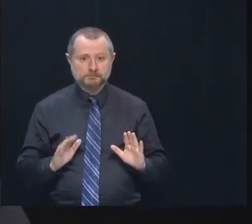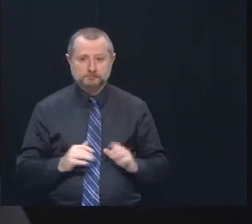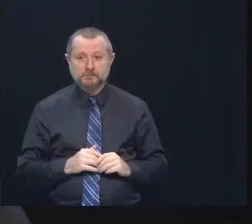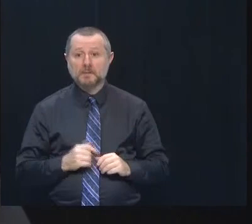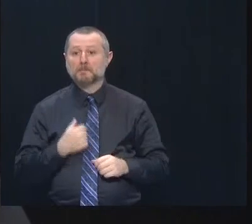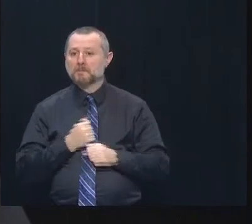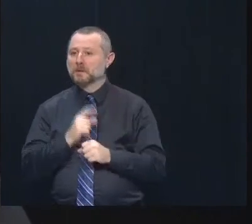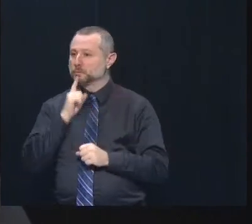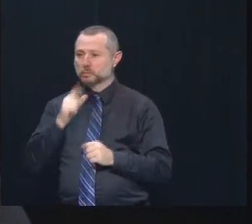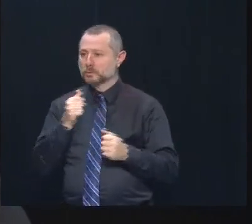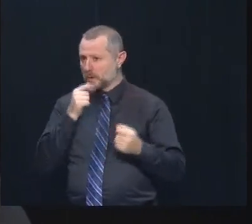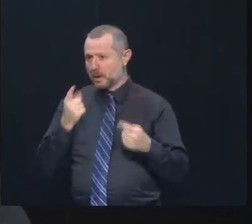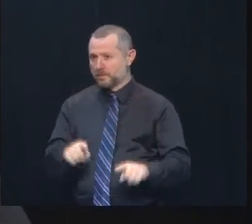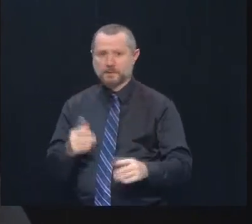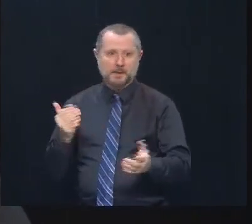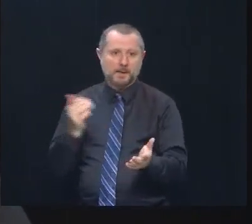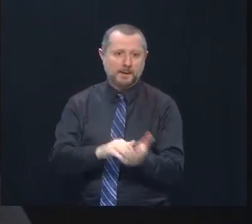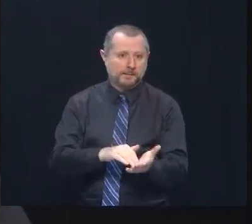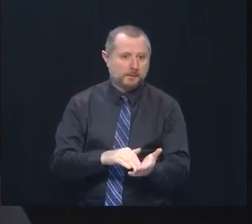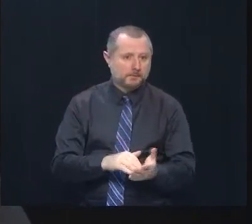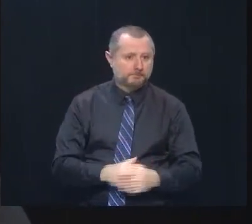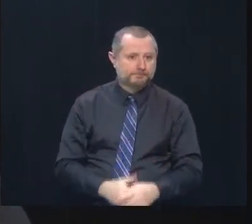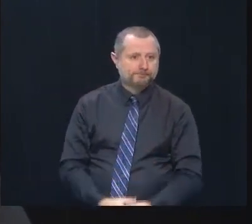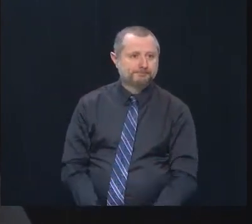way. On the numbers.